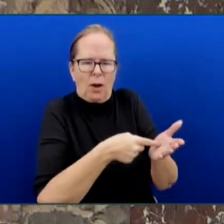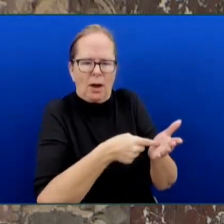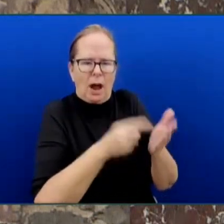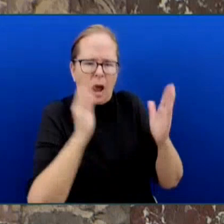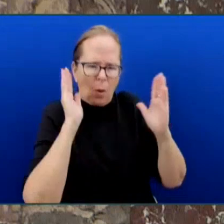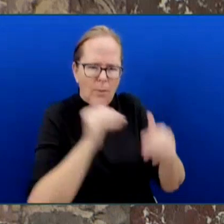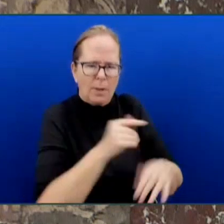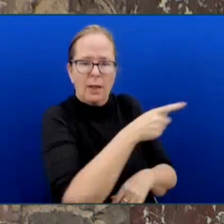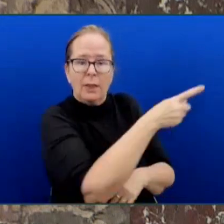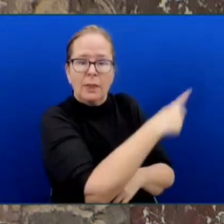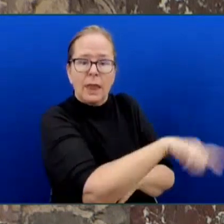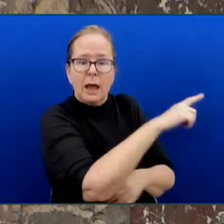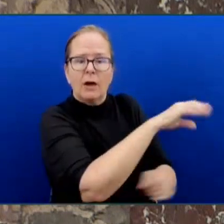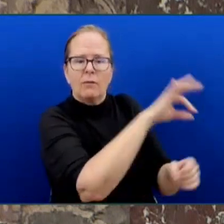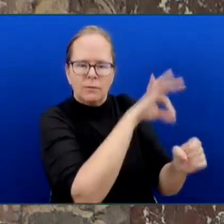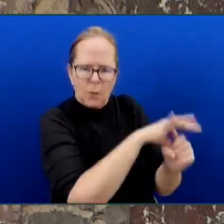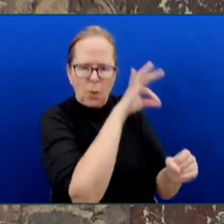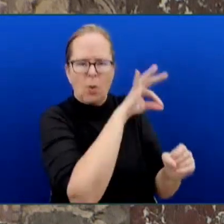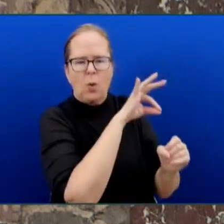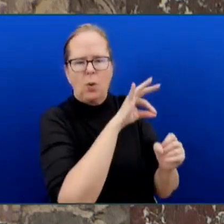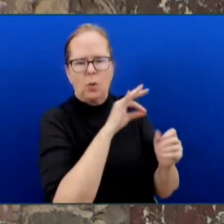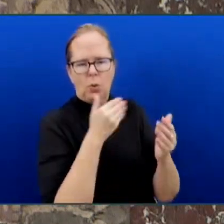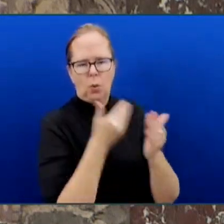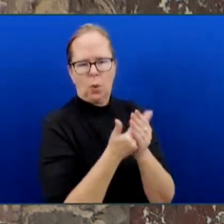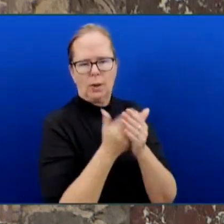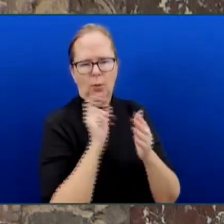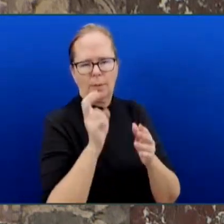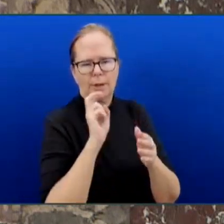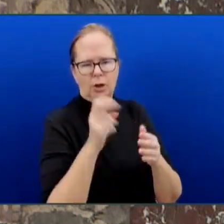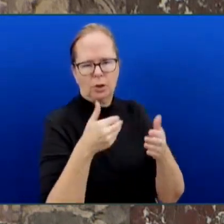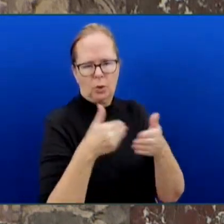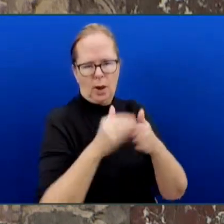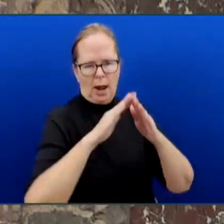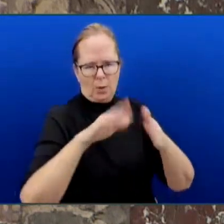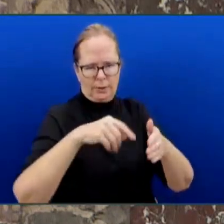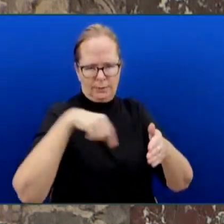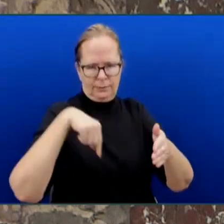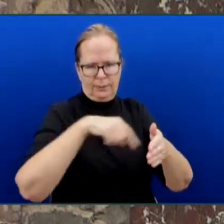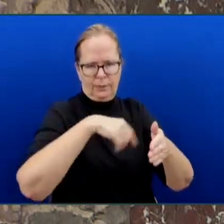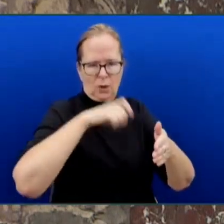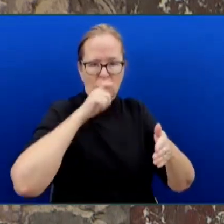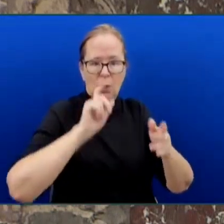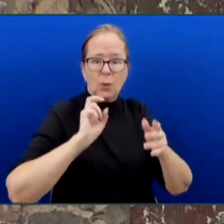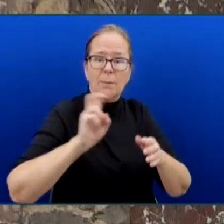who use transit can actually afford to live close to transit."